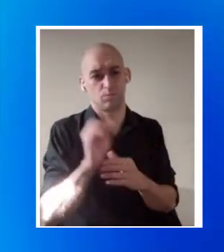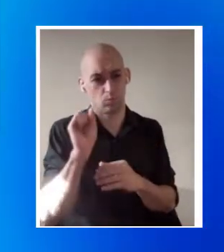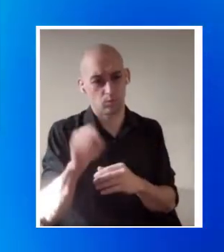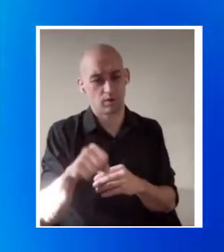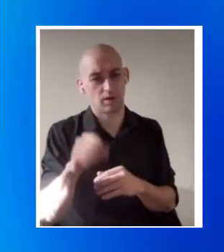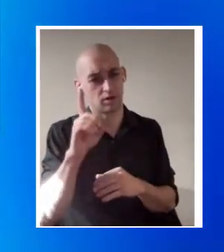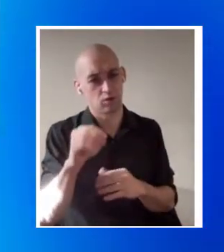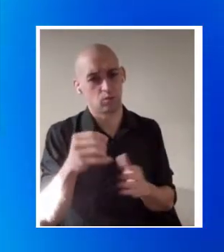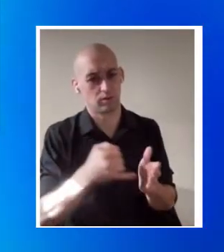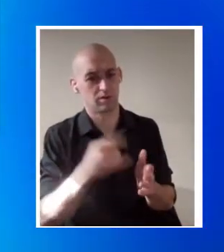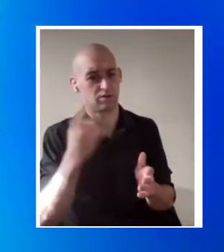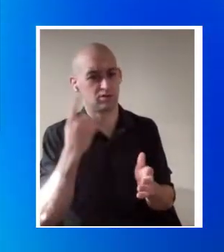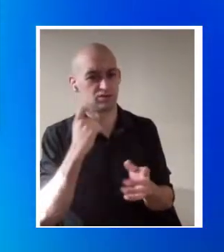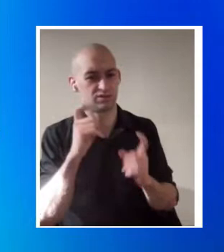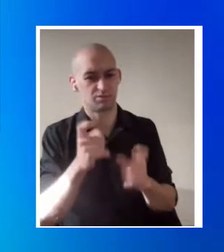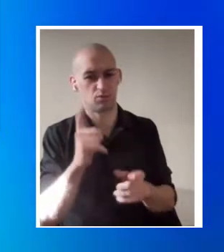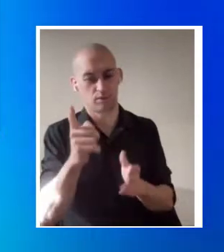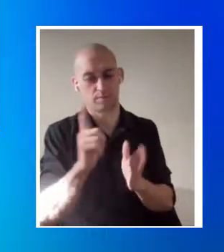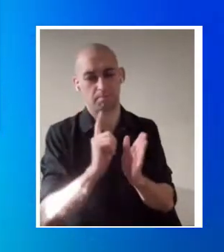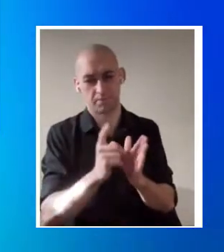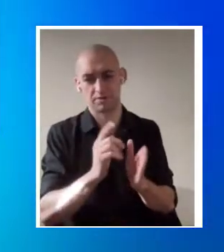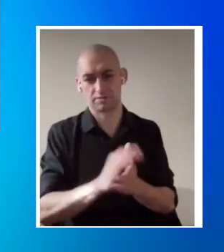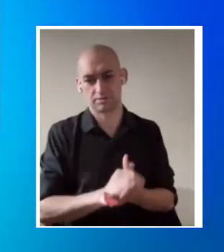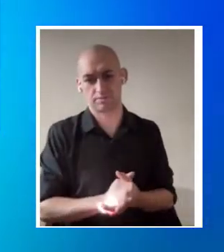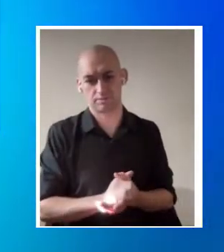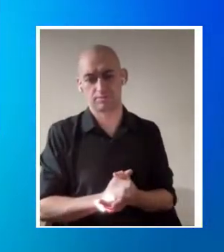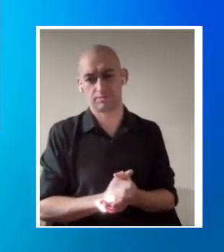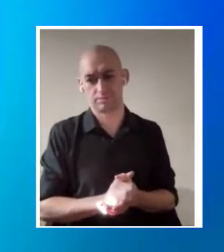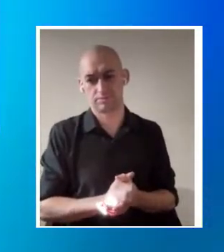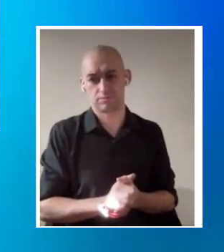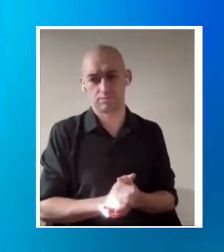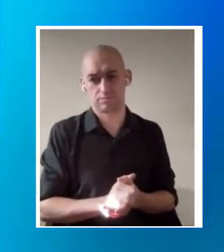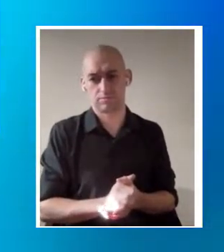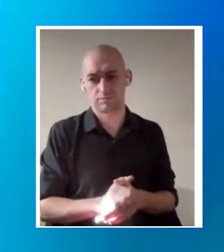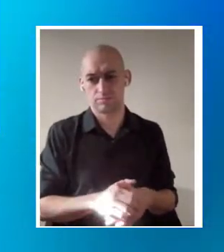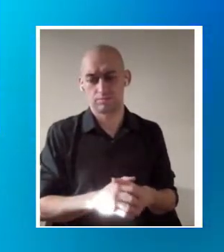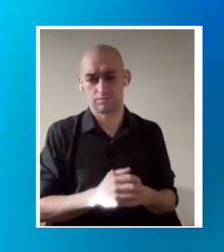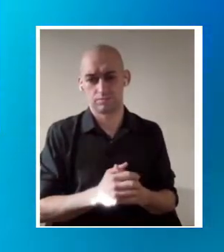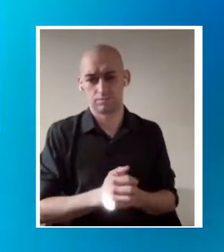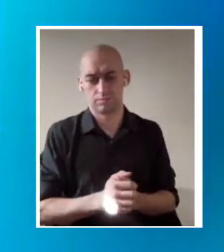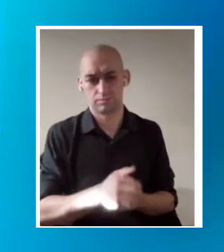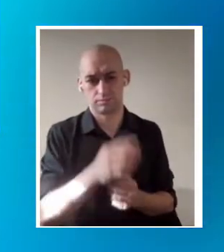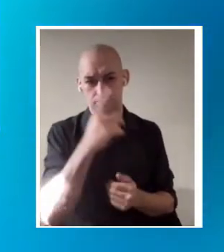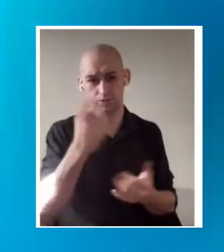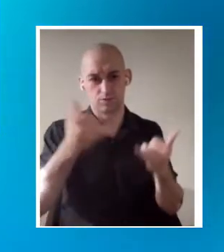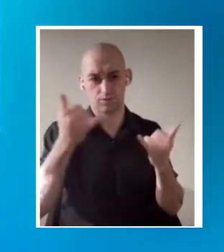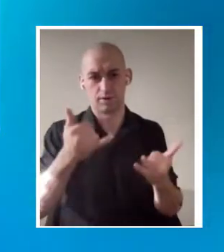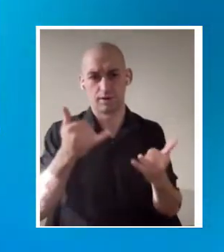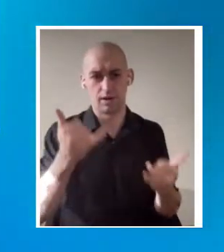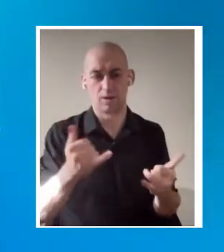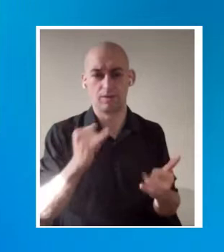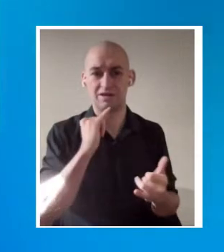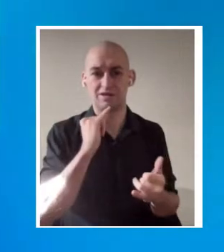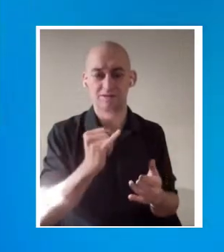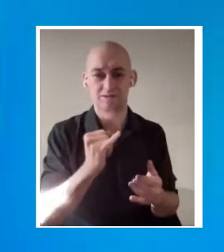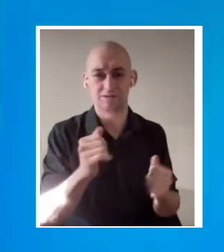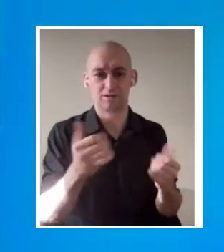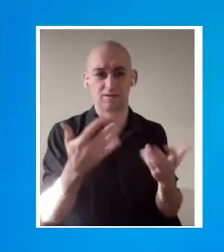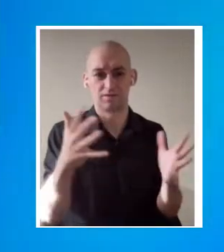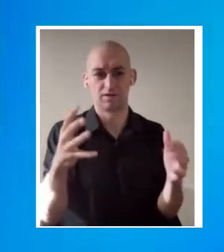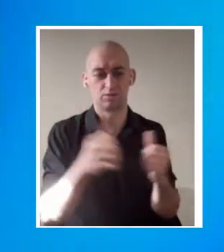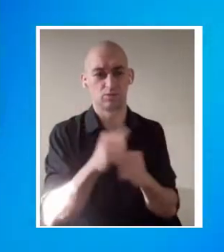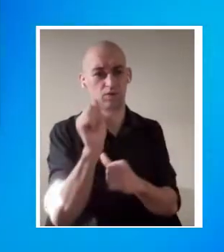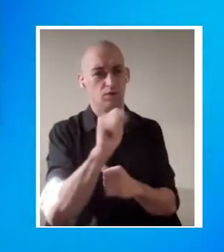do it. Just give me 1 second. Let me see if I can move around some things. Because right now we are just finishing with all the